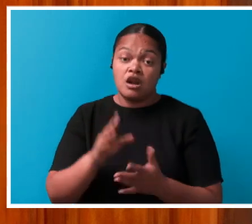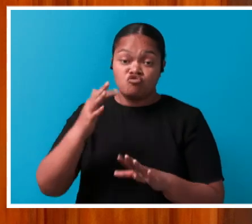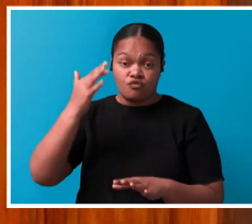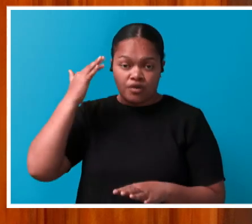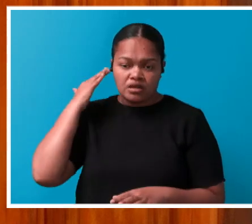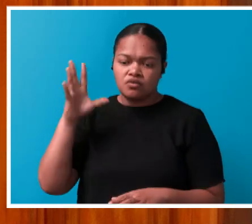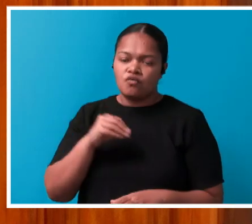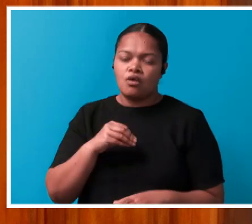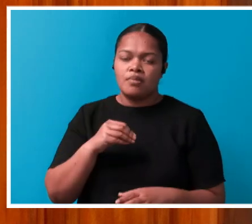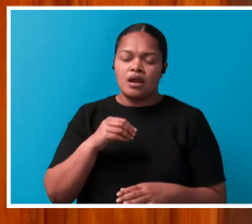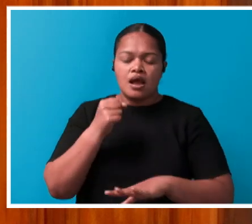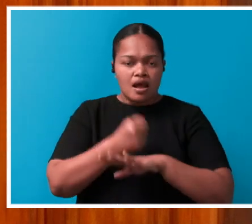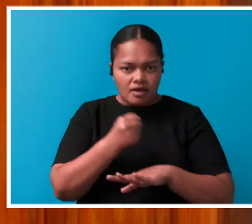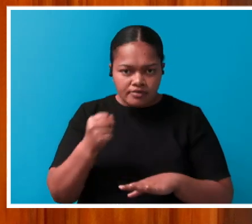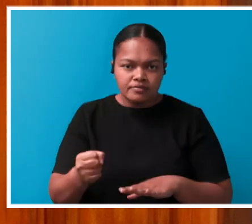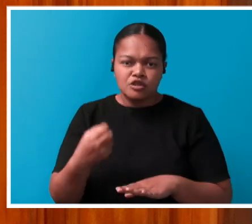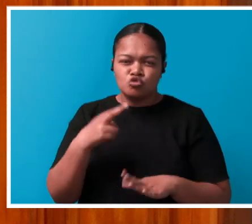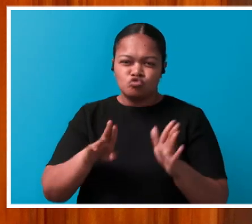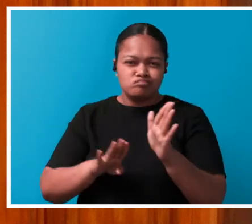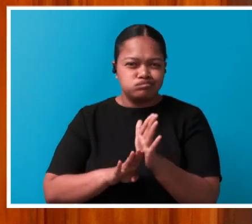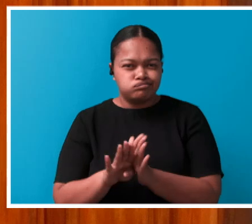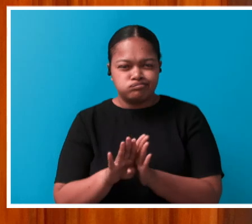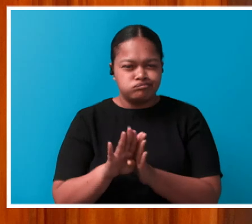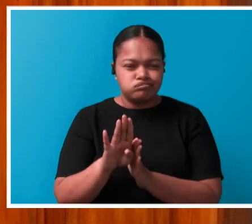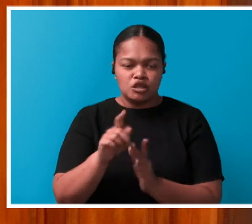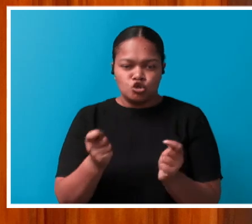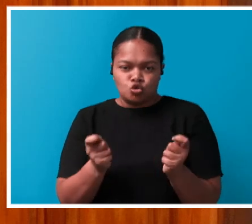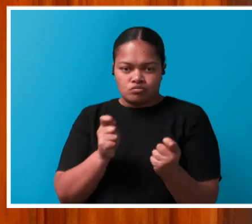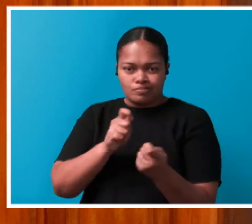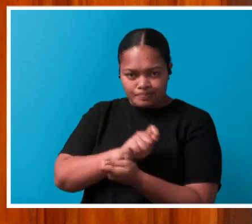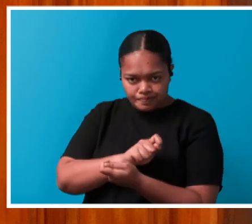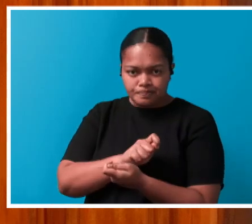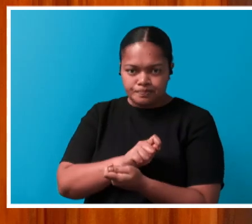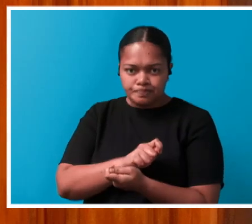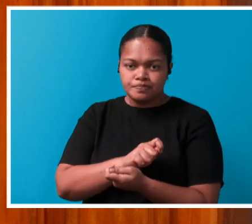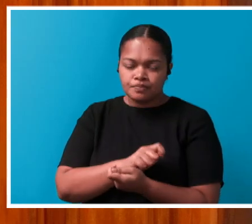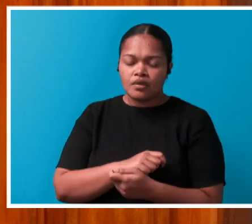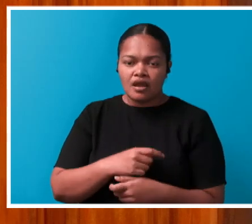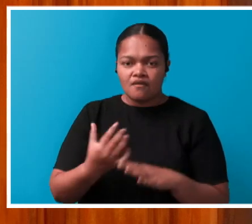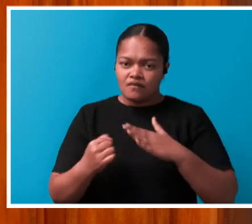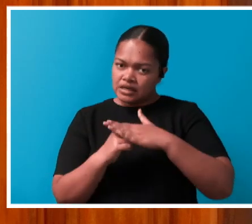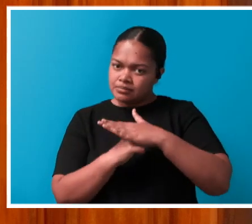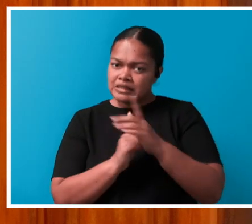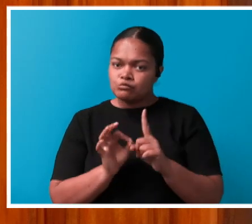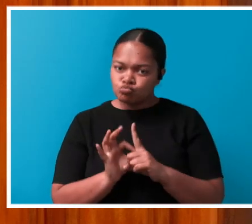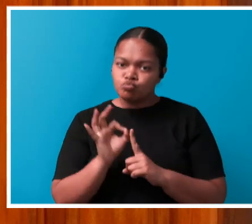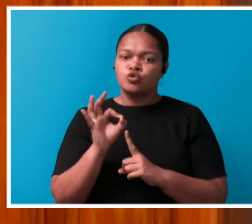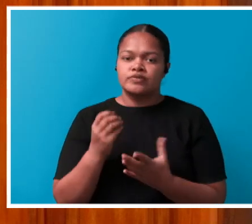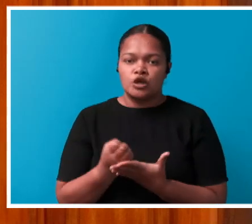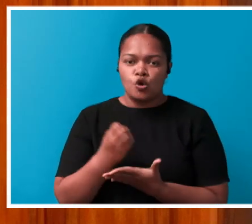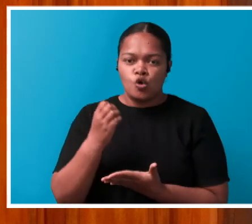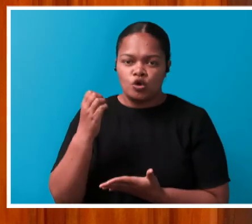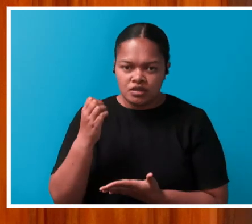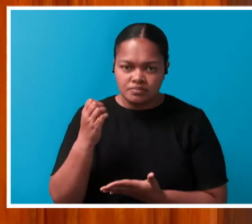coalition government's collective efforts to drive transformative change that is fundamental to the improving economy,